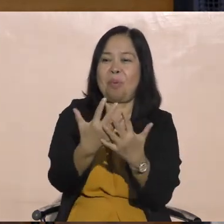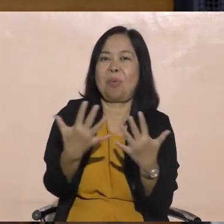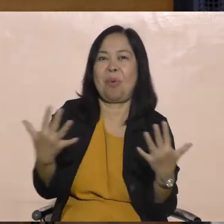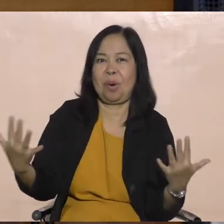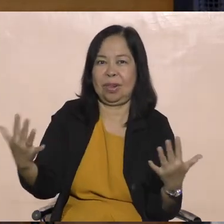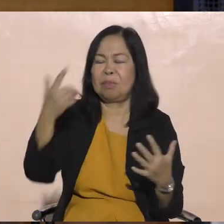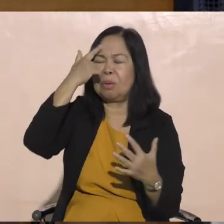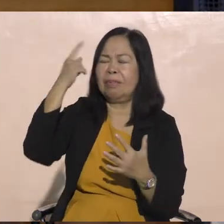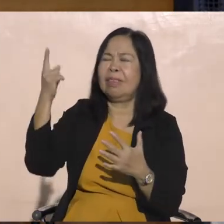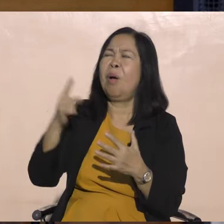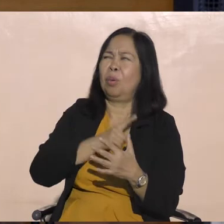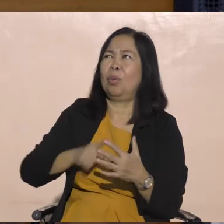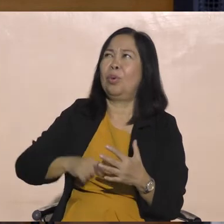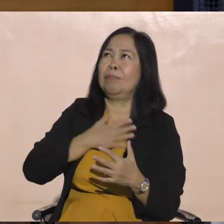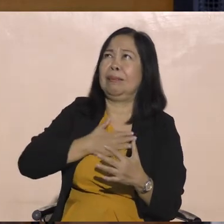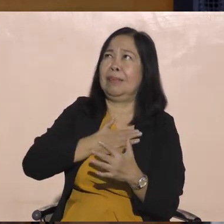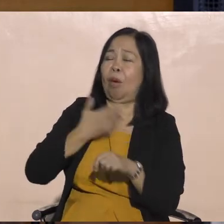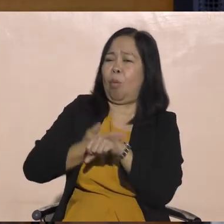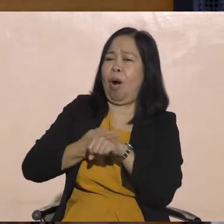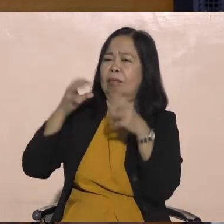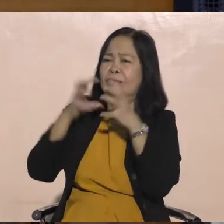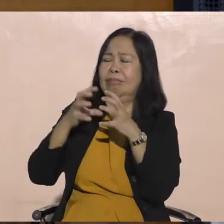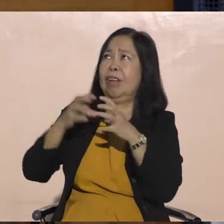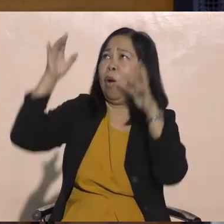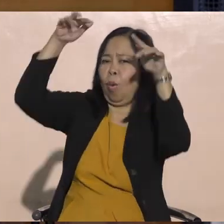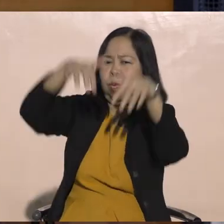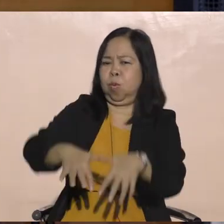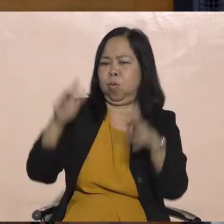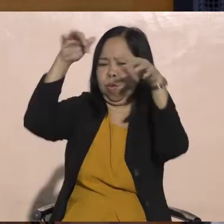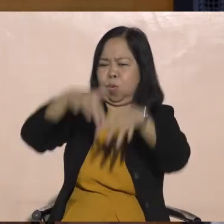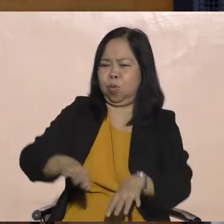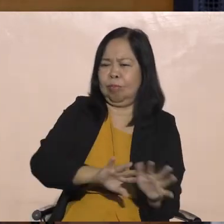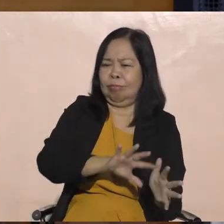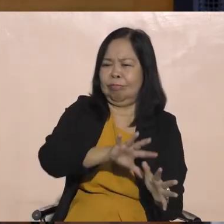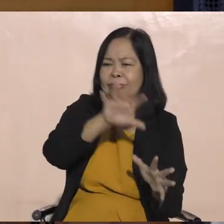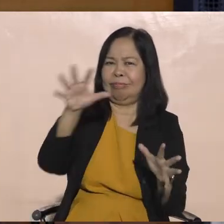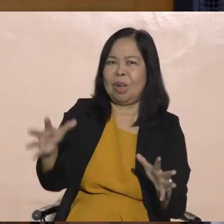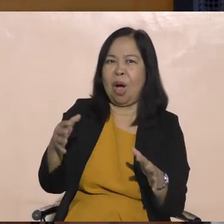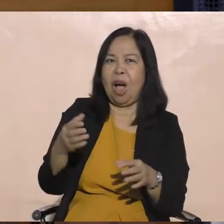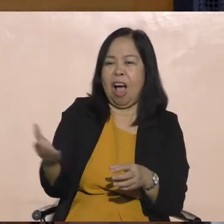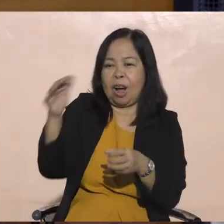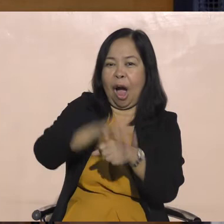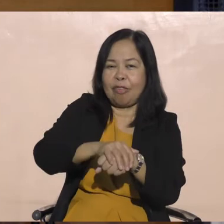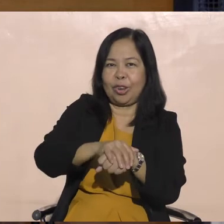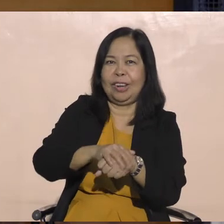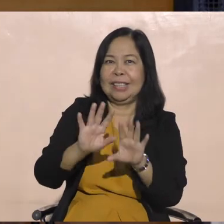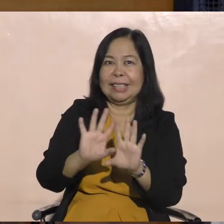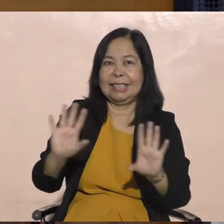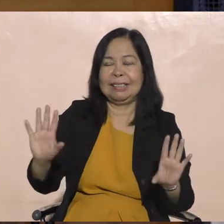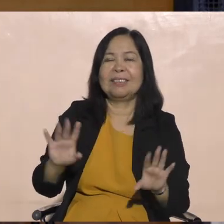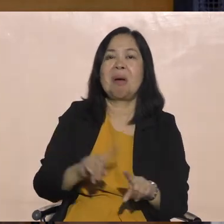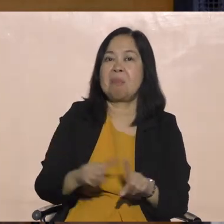mga kaigsunan, lahi ang atong gina-expect nga pamaagi sa Dios pagtubag sa itong mga